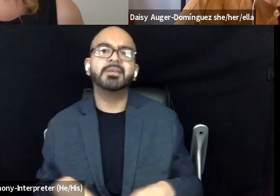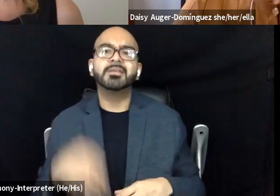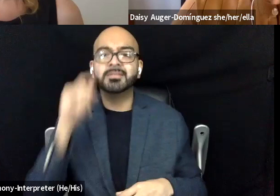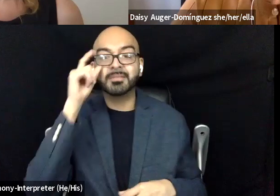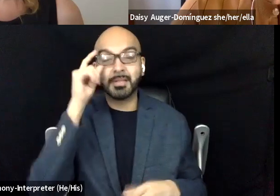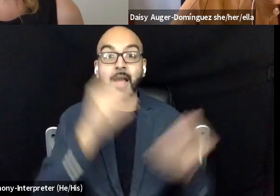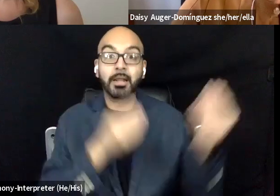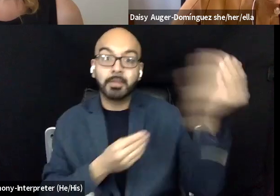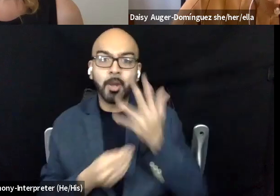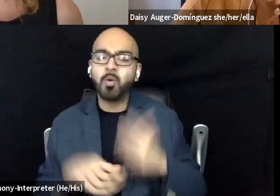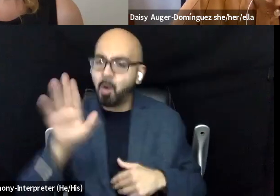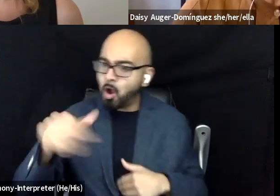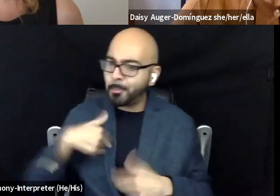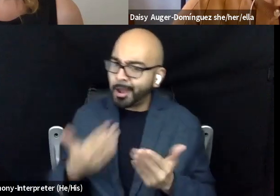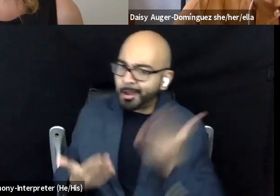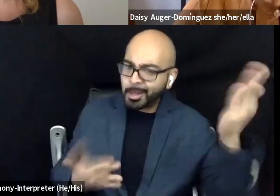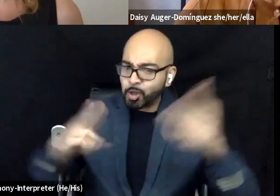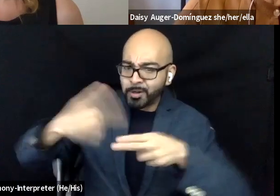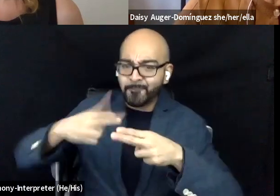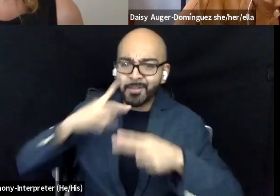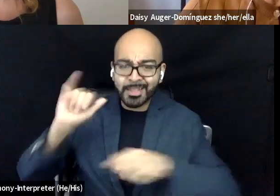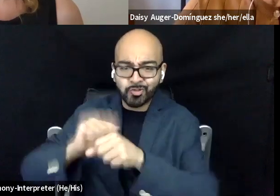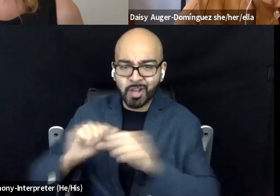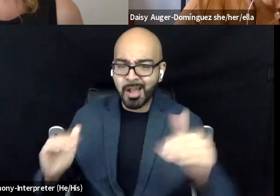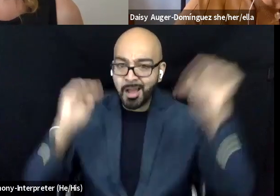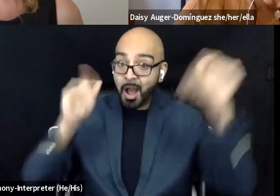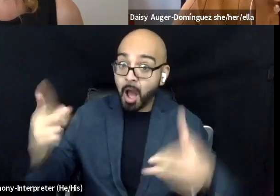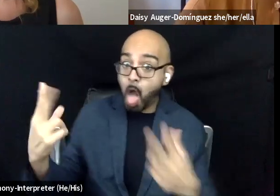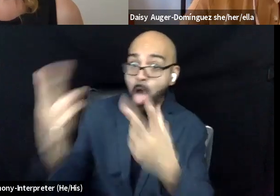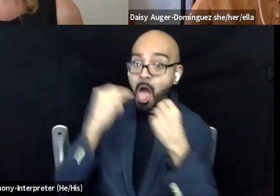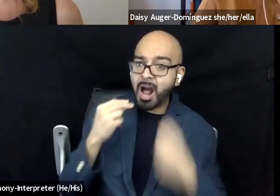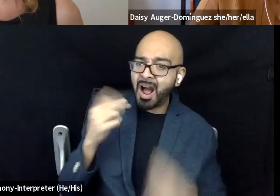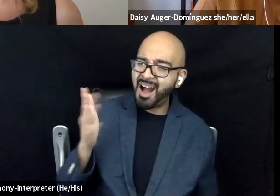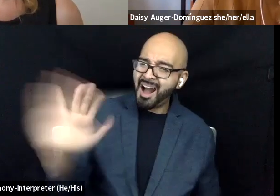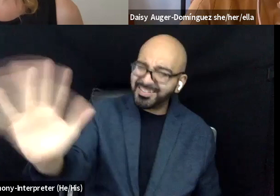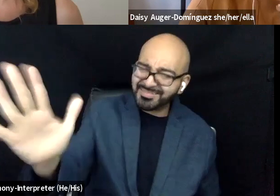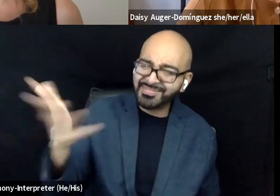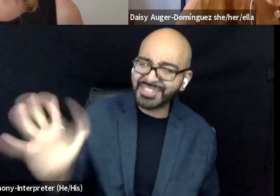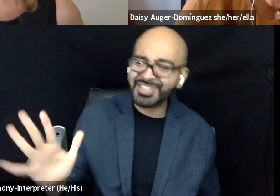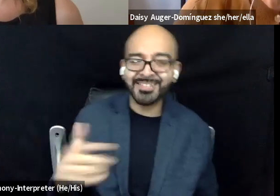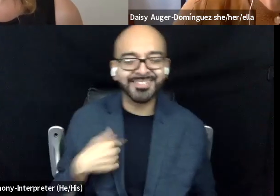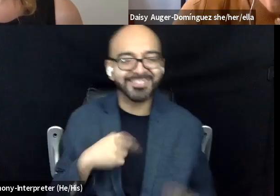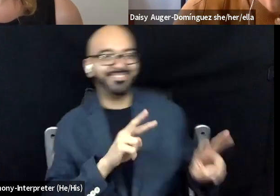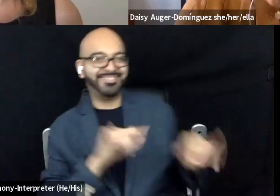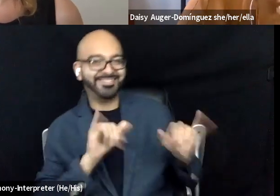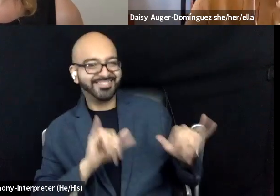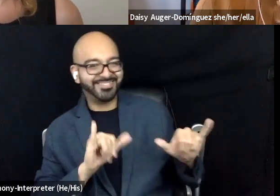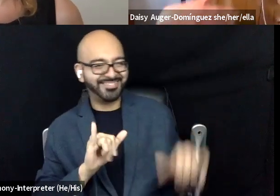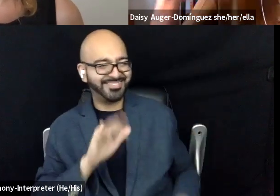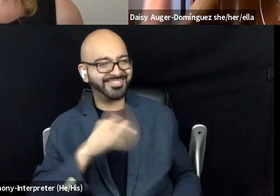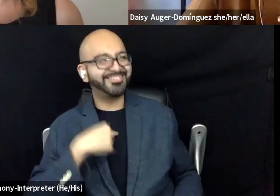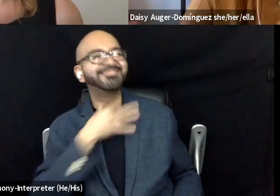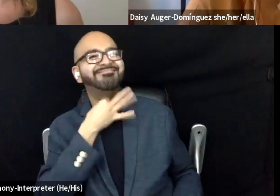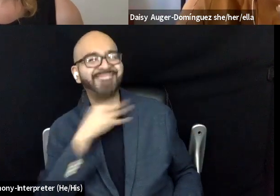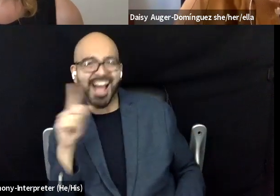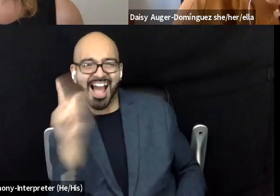for. And I remember looking at her and going, do you even know who I am? I was like, we've never had a conversation. I've